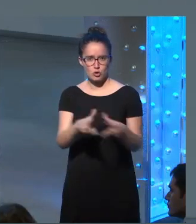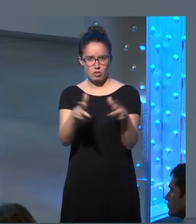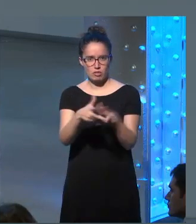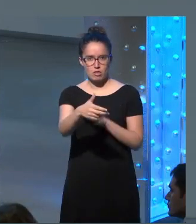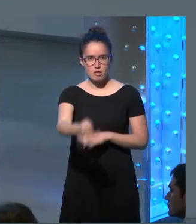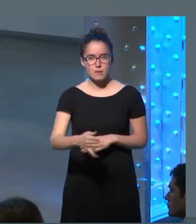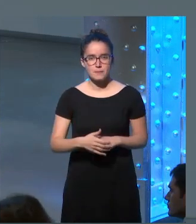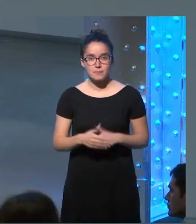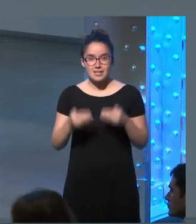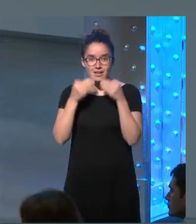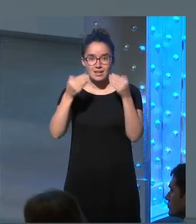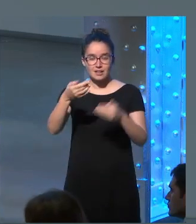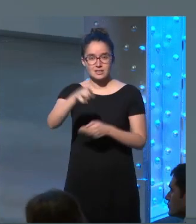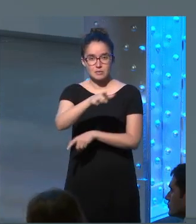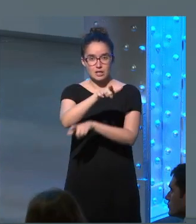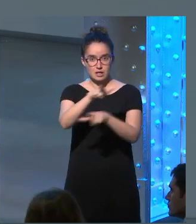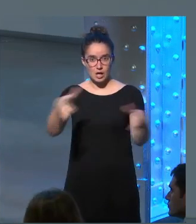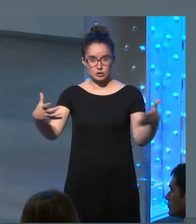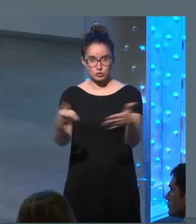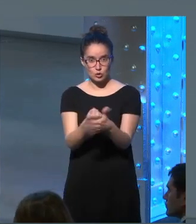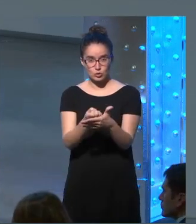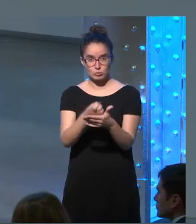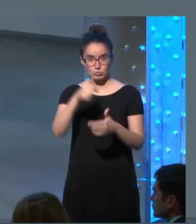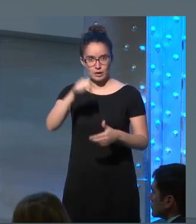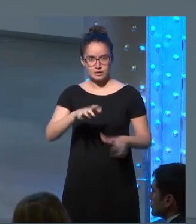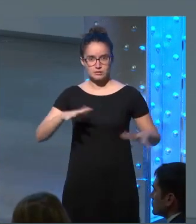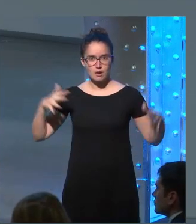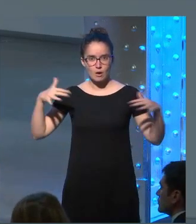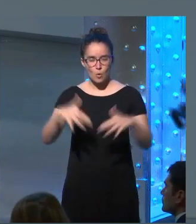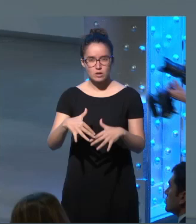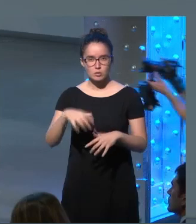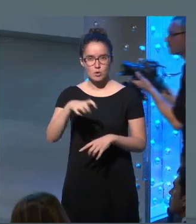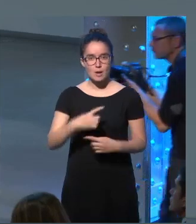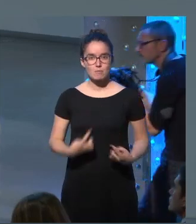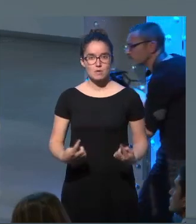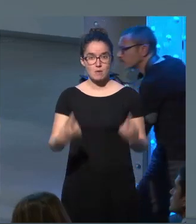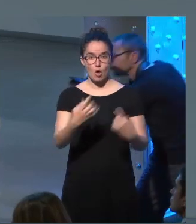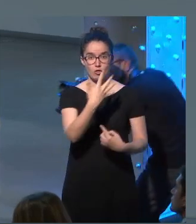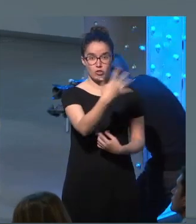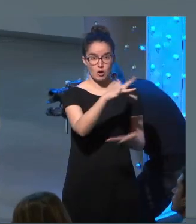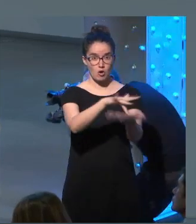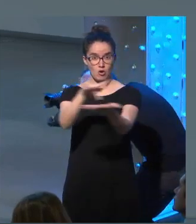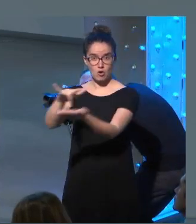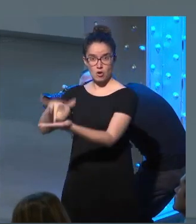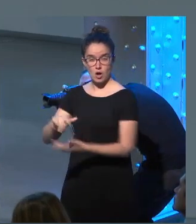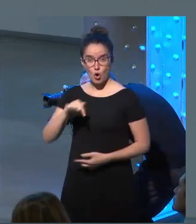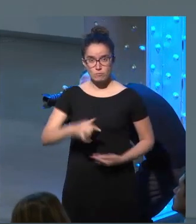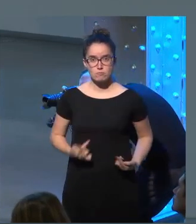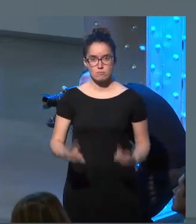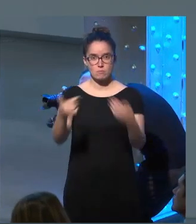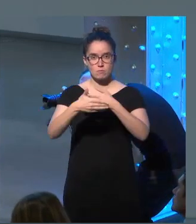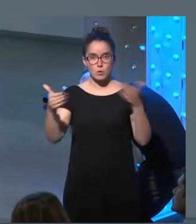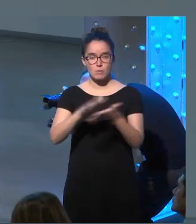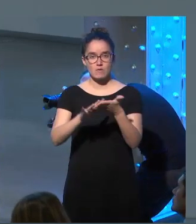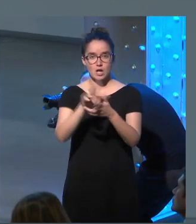and renew their commitment with society. I would also like to thank all of you for accompanying us here in this first